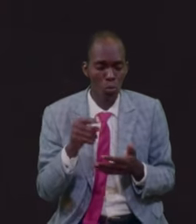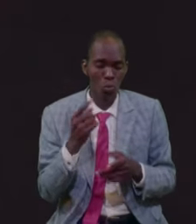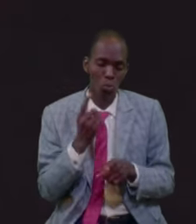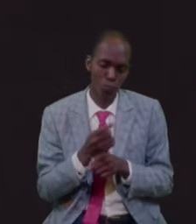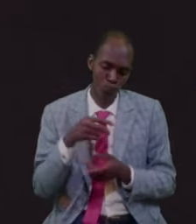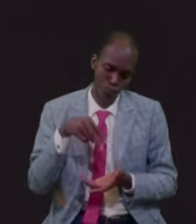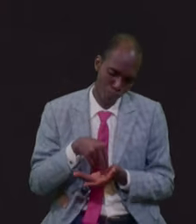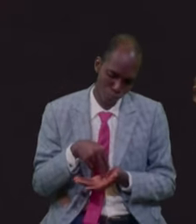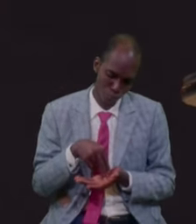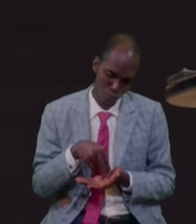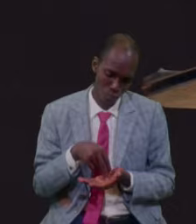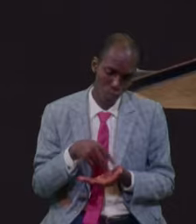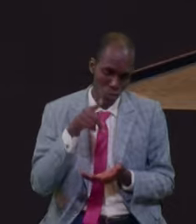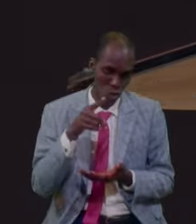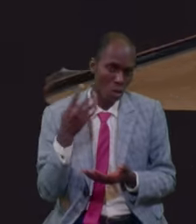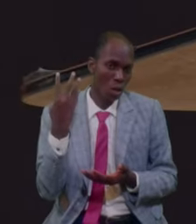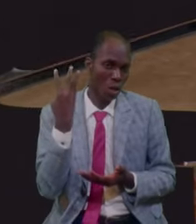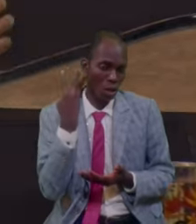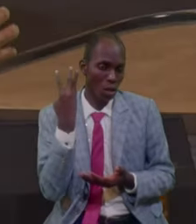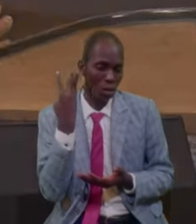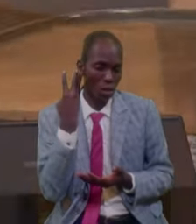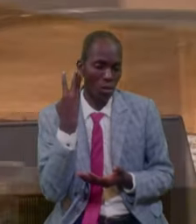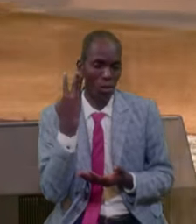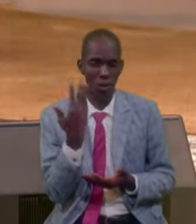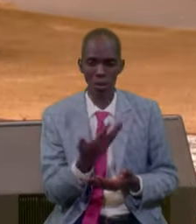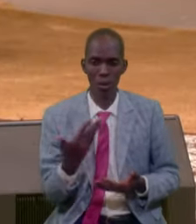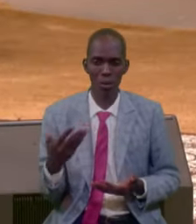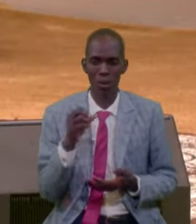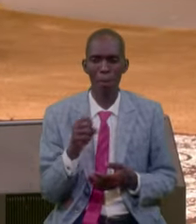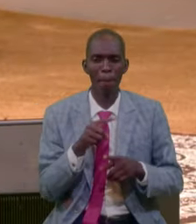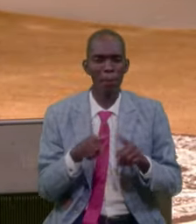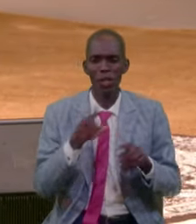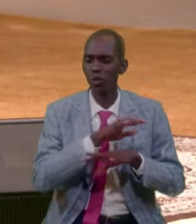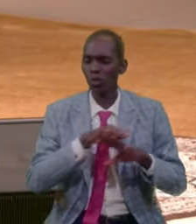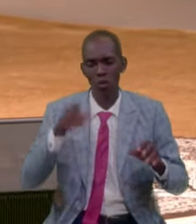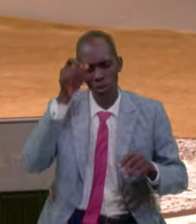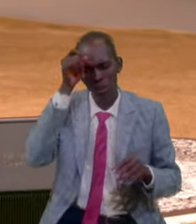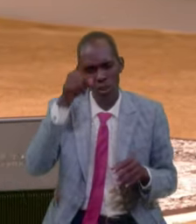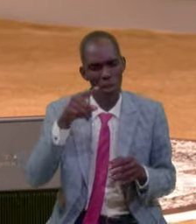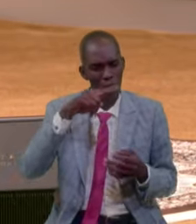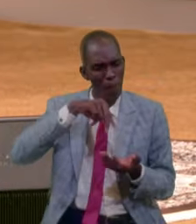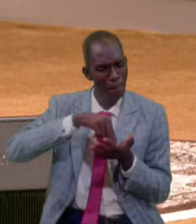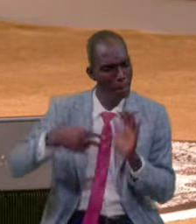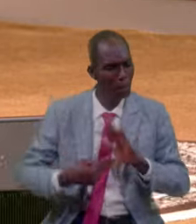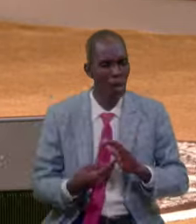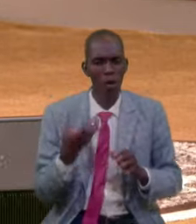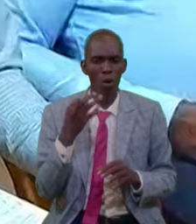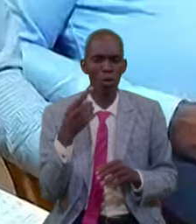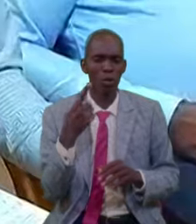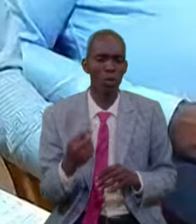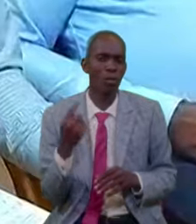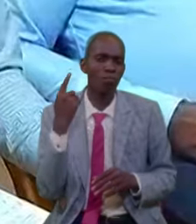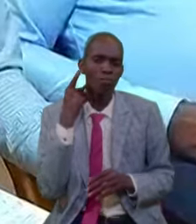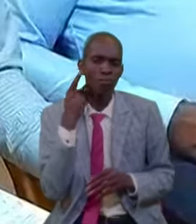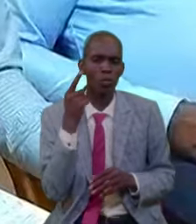sound, but did you understand the meaning of the sound as it reflects on